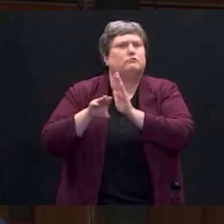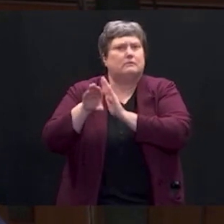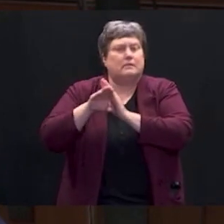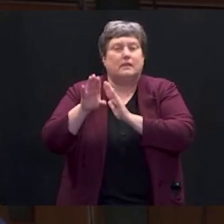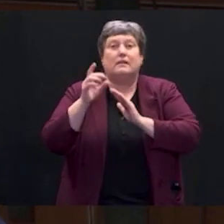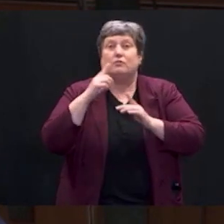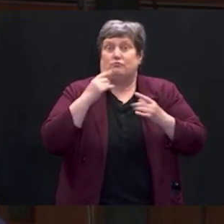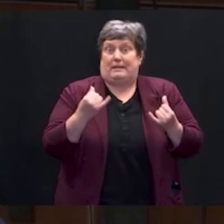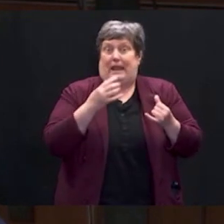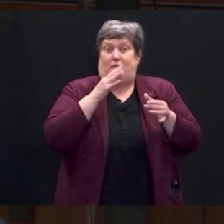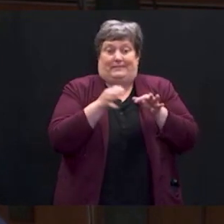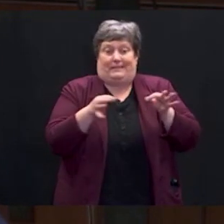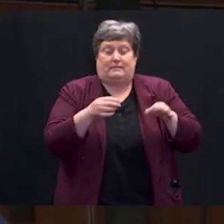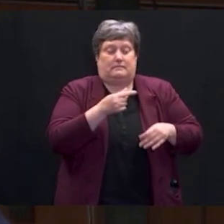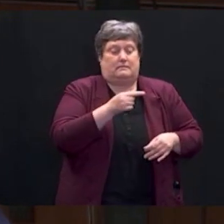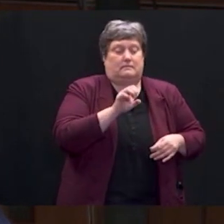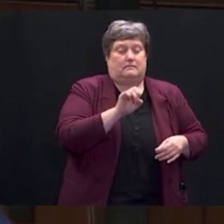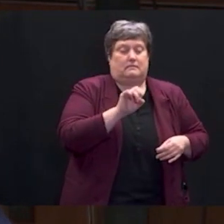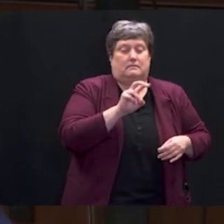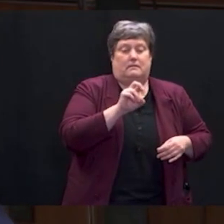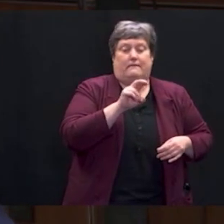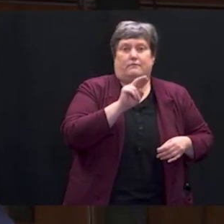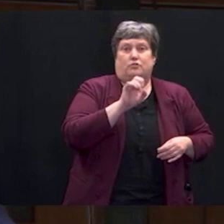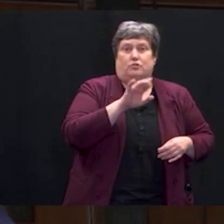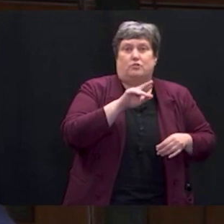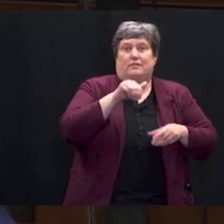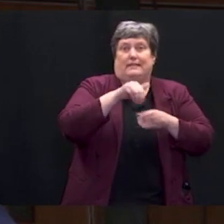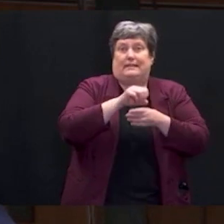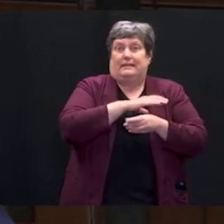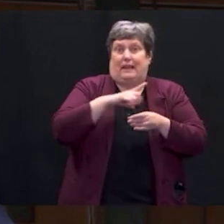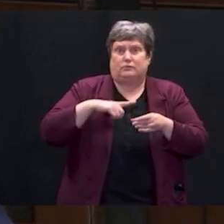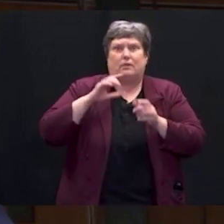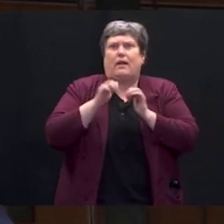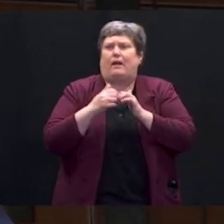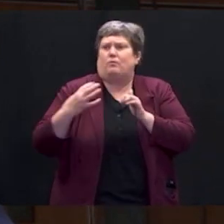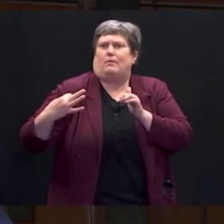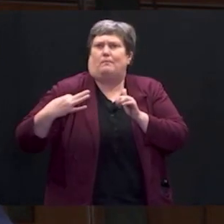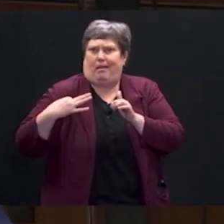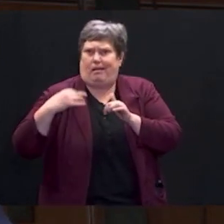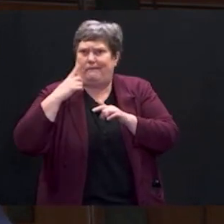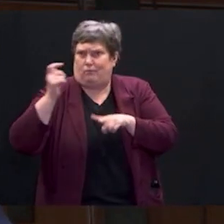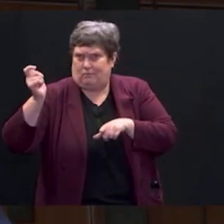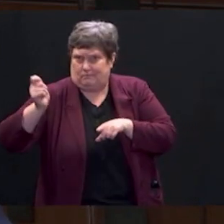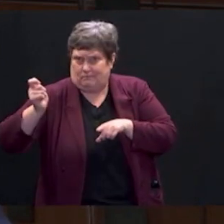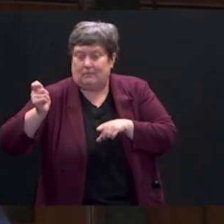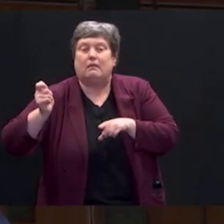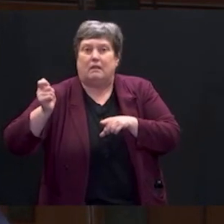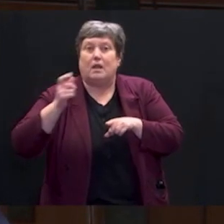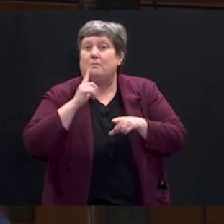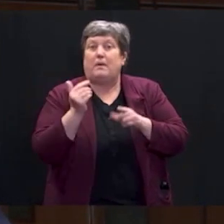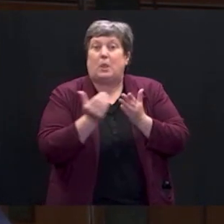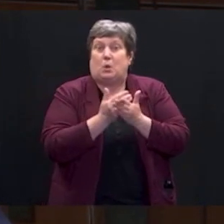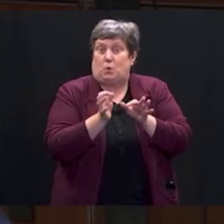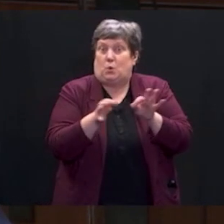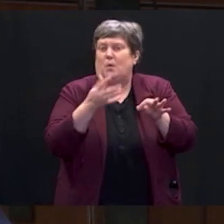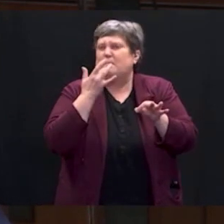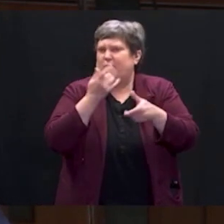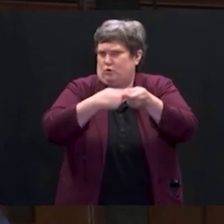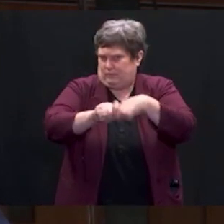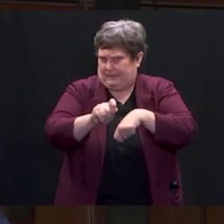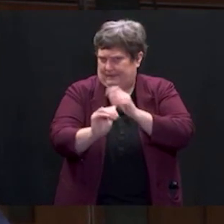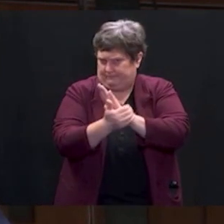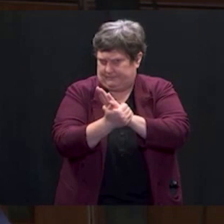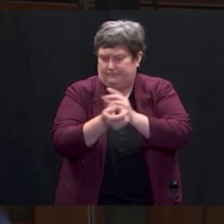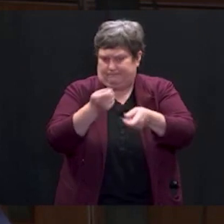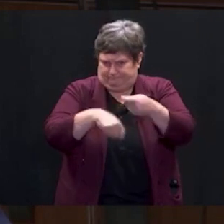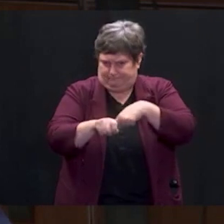in council may make regulations respecting applications for a benefit. The new text of PV7 would change